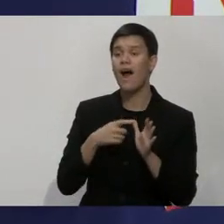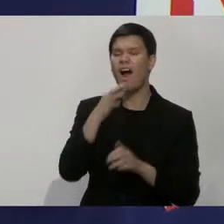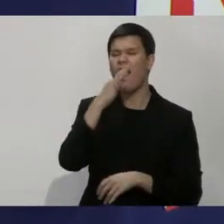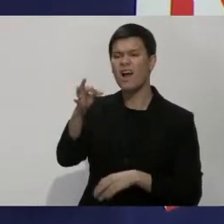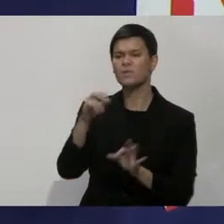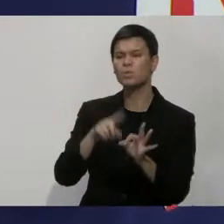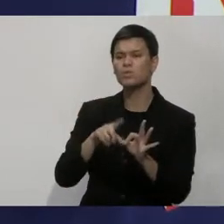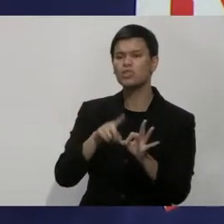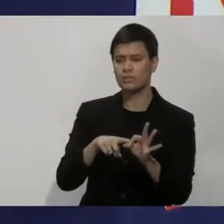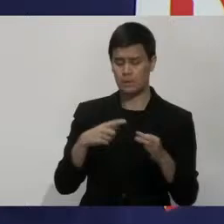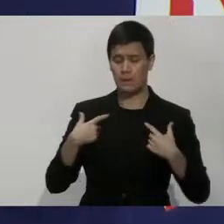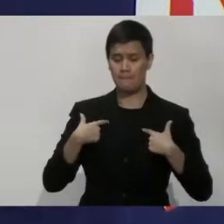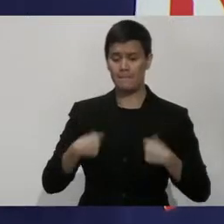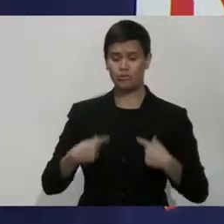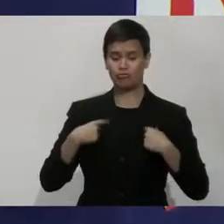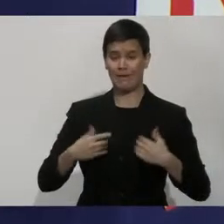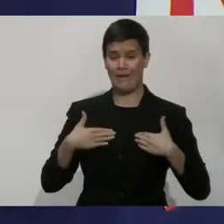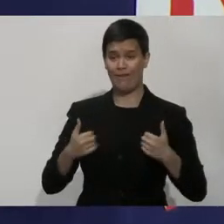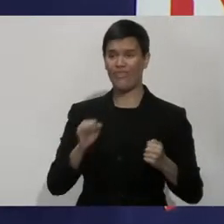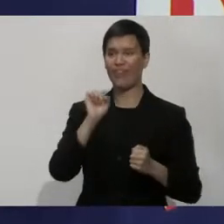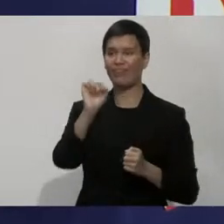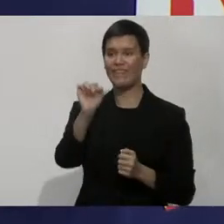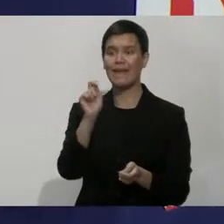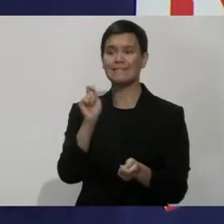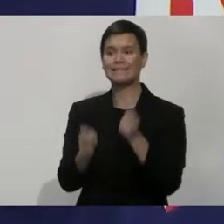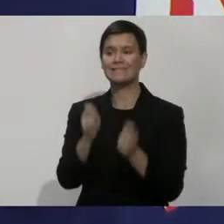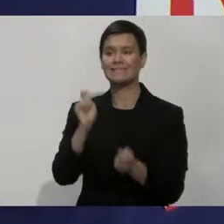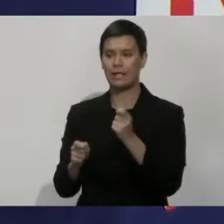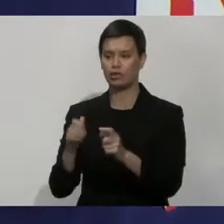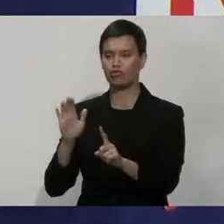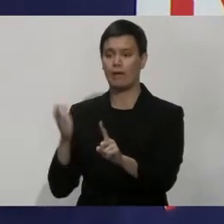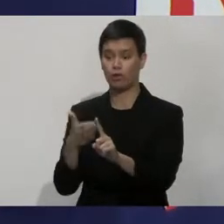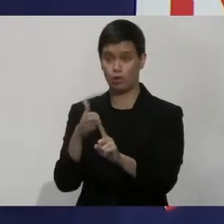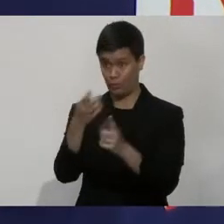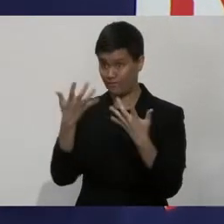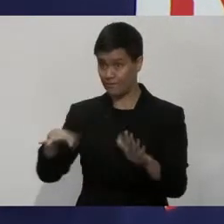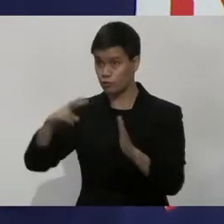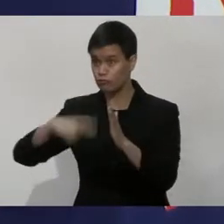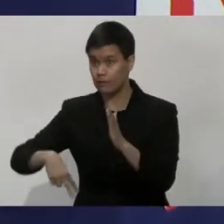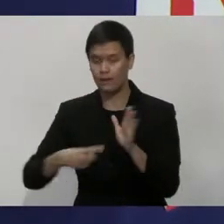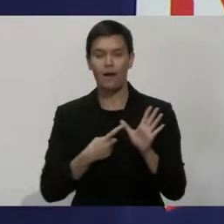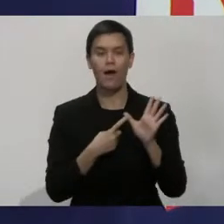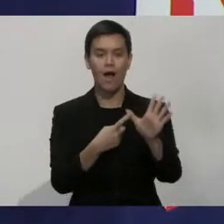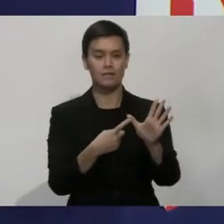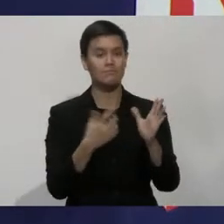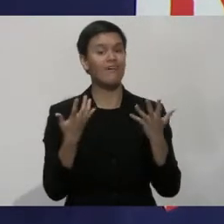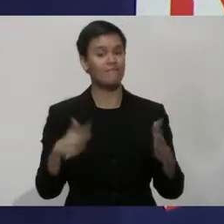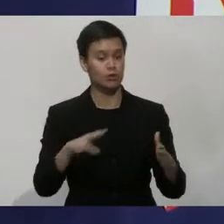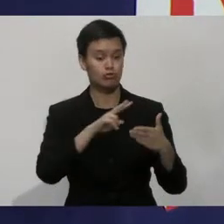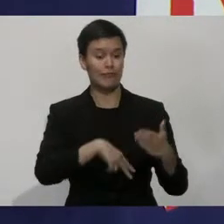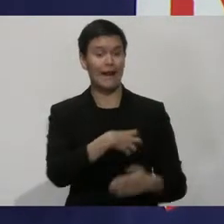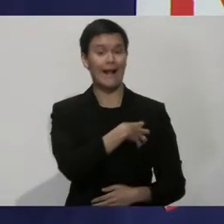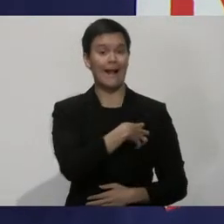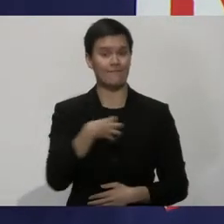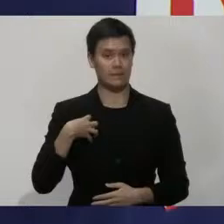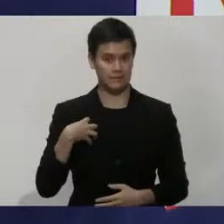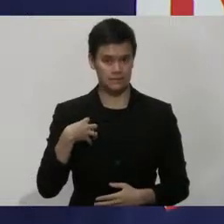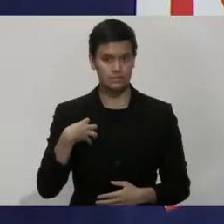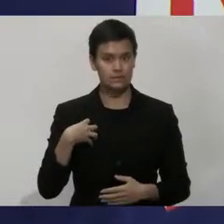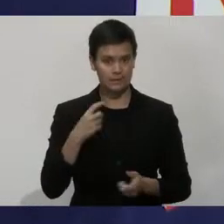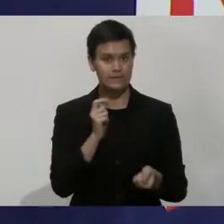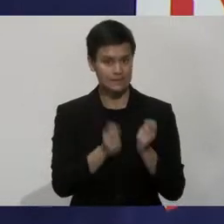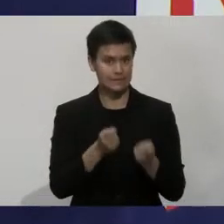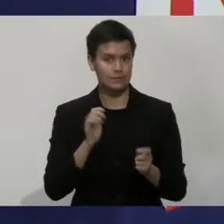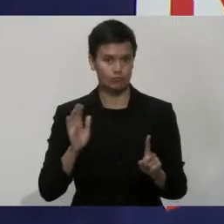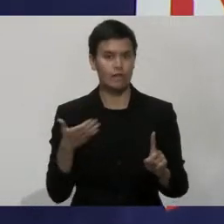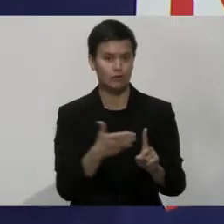strategy, yes. Testing strategy? I've read the government's testing strategy. No, I haven't seen the information that the Ministry of Health have prepared, but